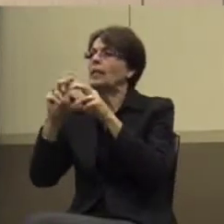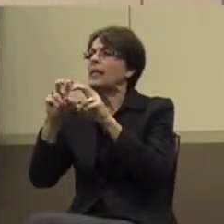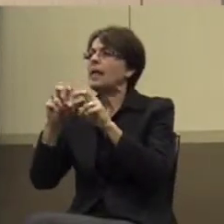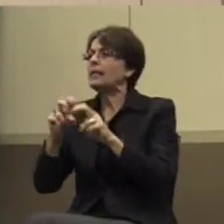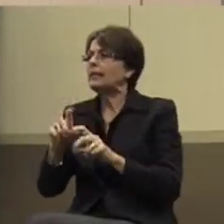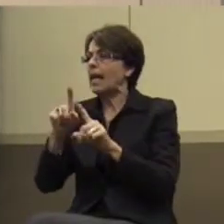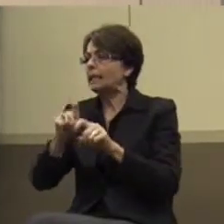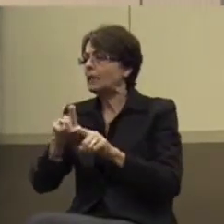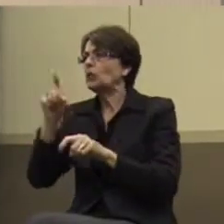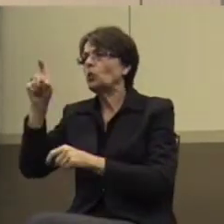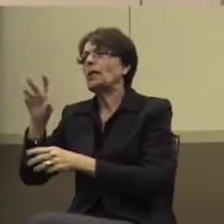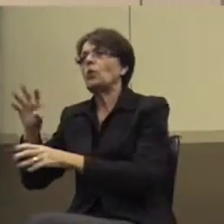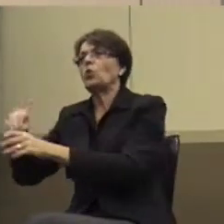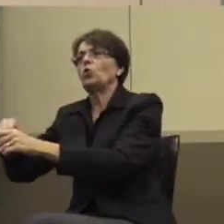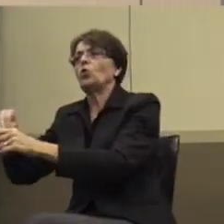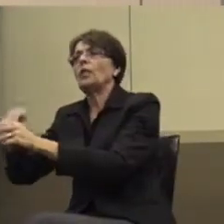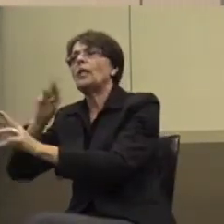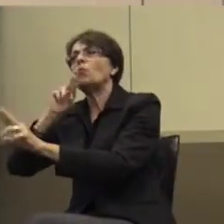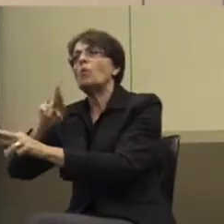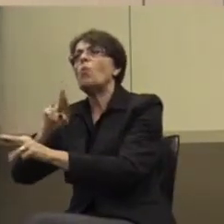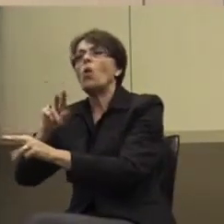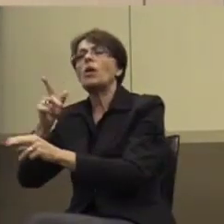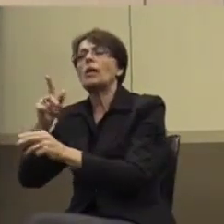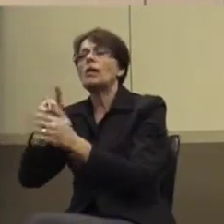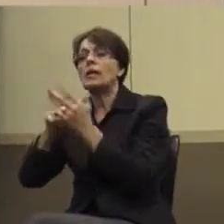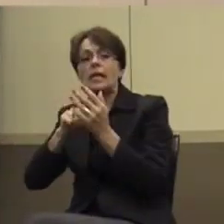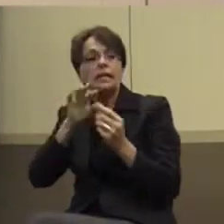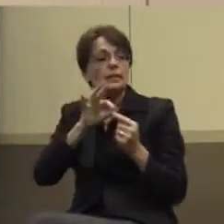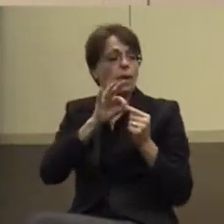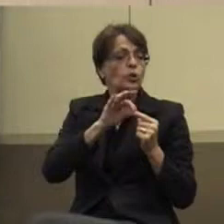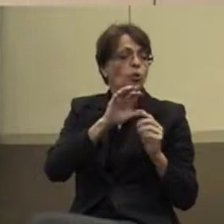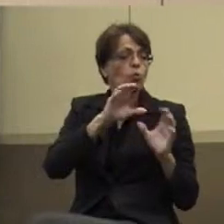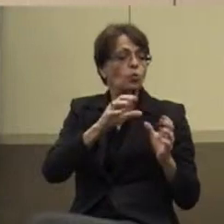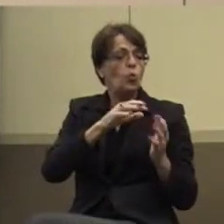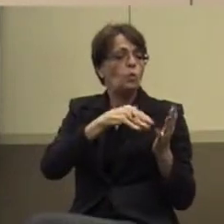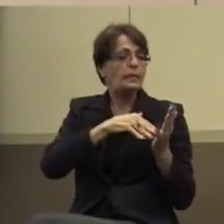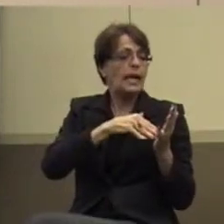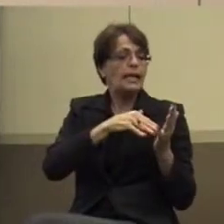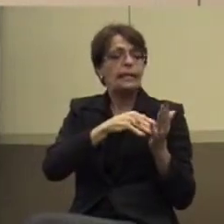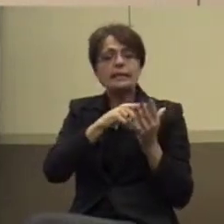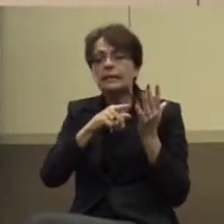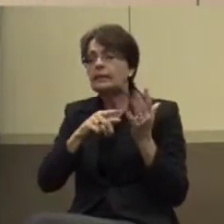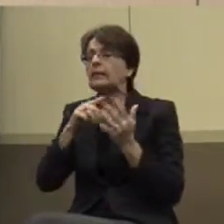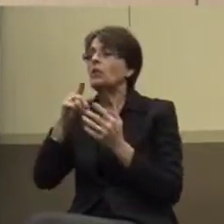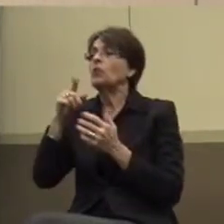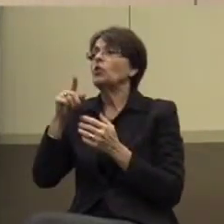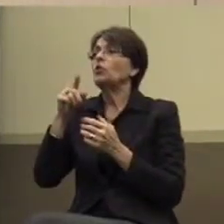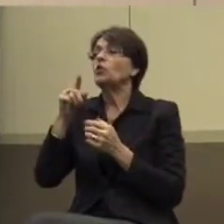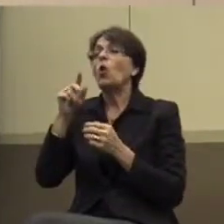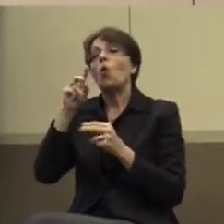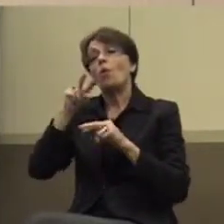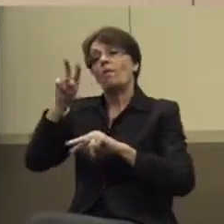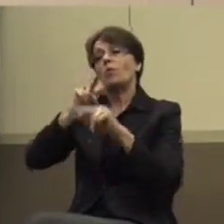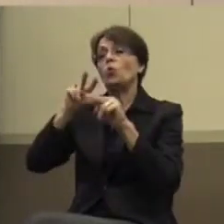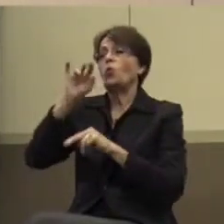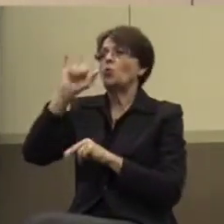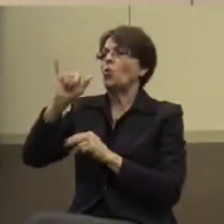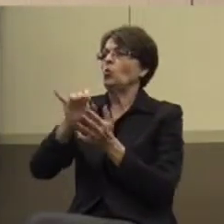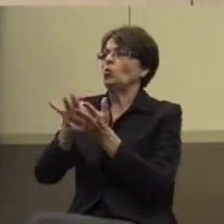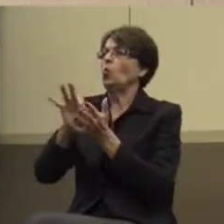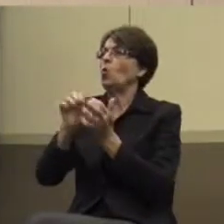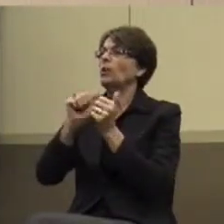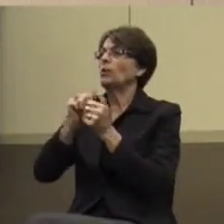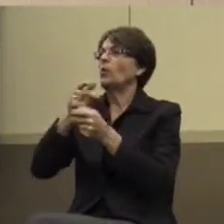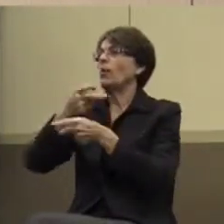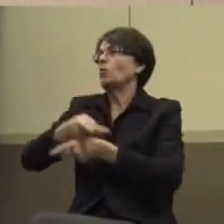in your reports. You need to be able to say there's been no special group studies or no report. Therefore, you need to view these scores with caution. Okay, and it gives you a